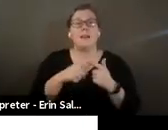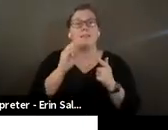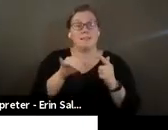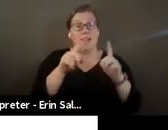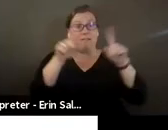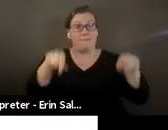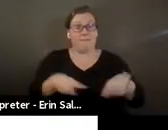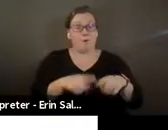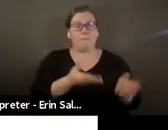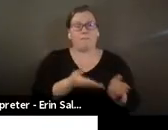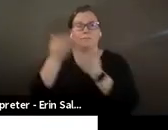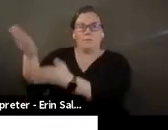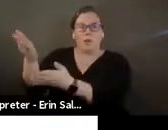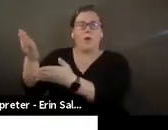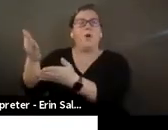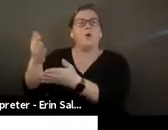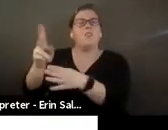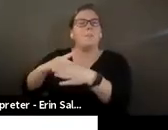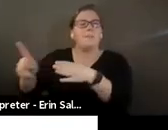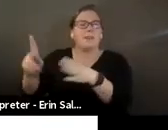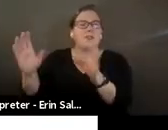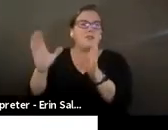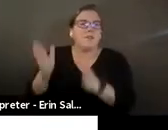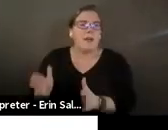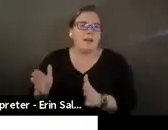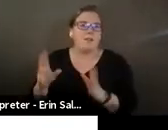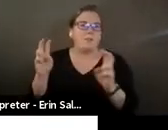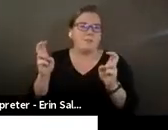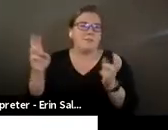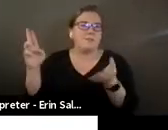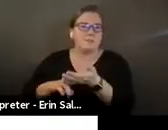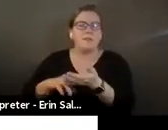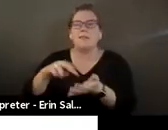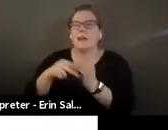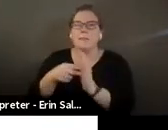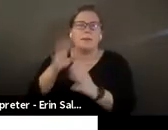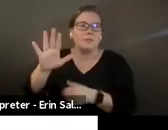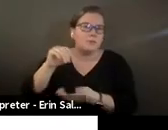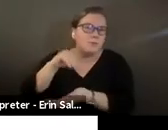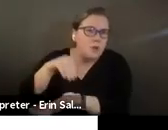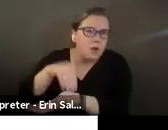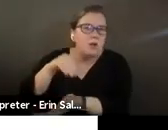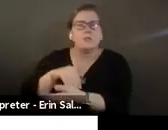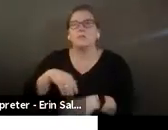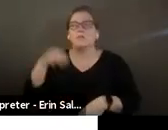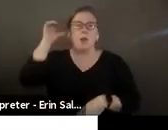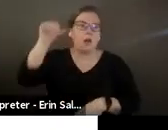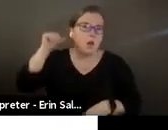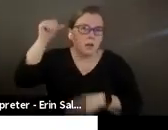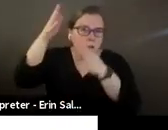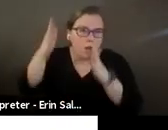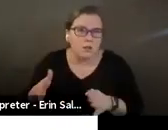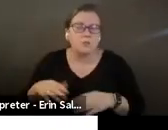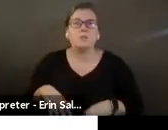your professional certifier. This is going to be your doctor, your audiologist, or